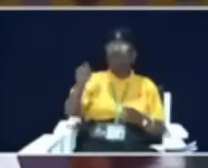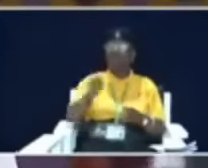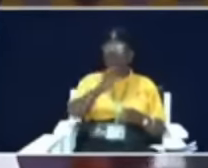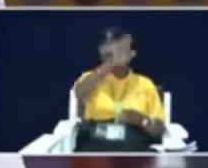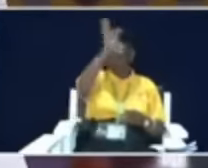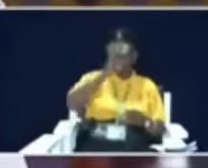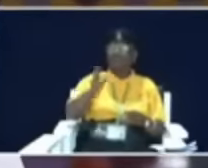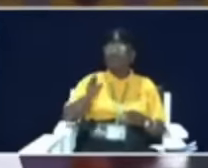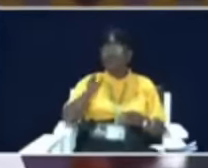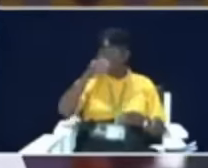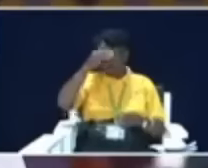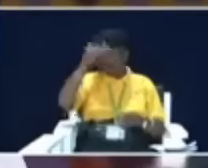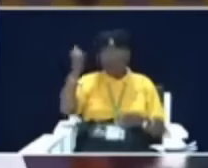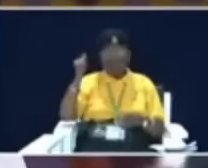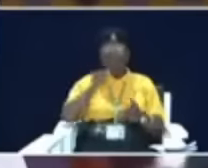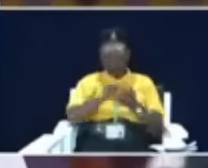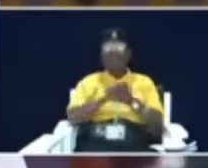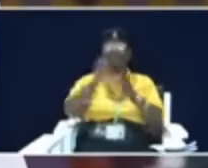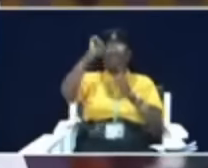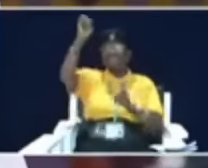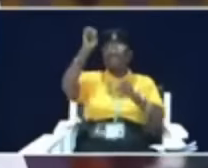he can reverse the irreversible.